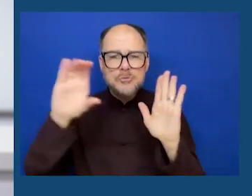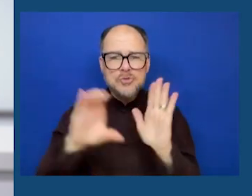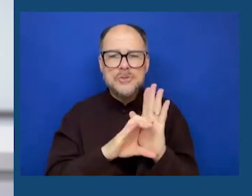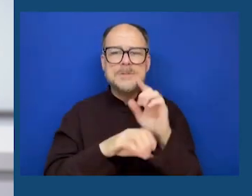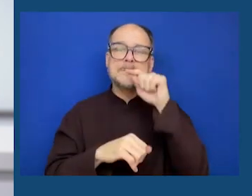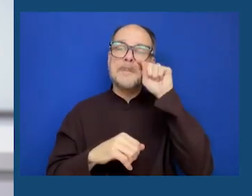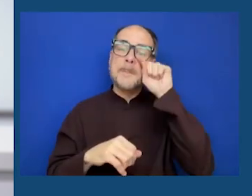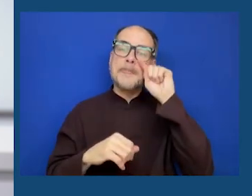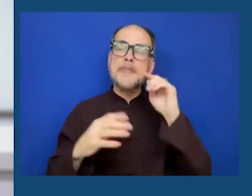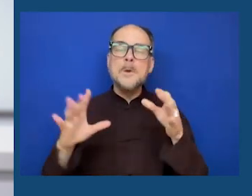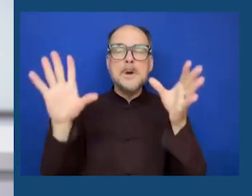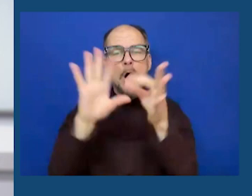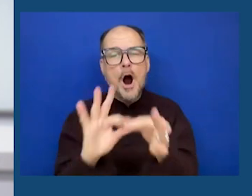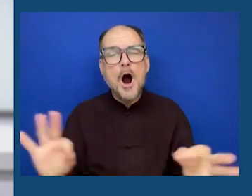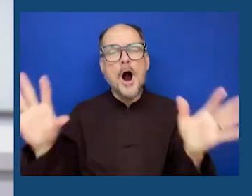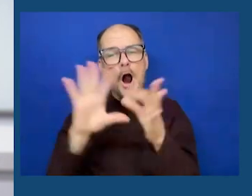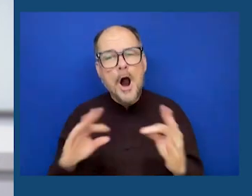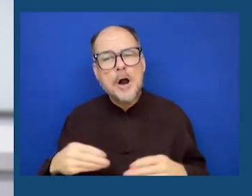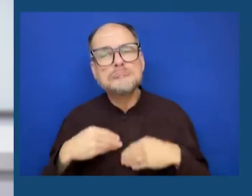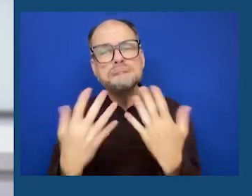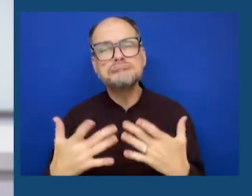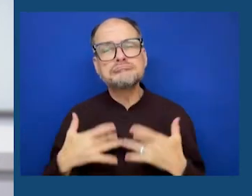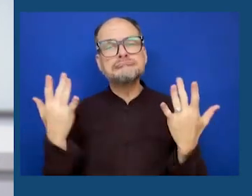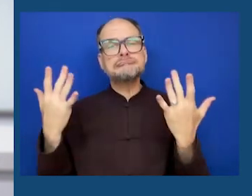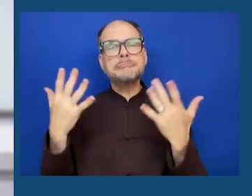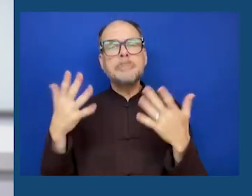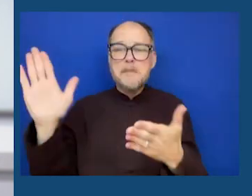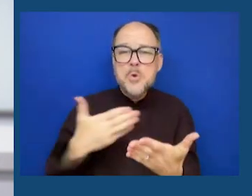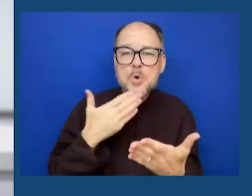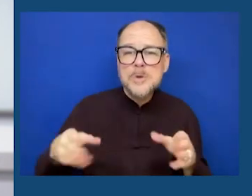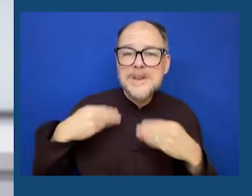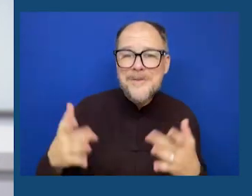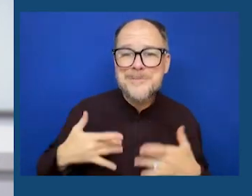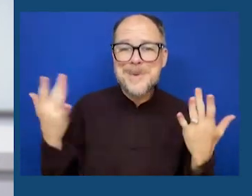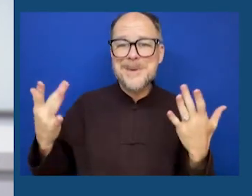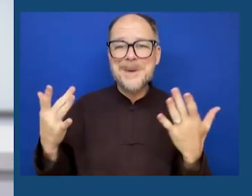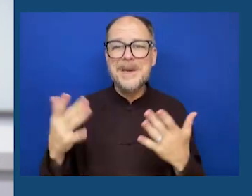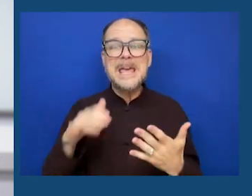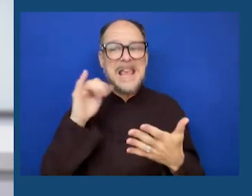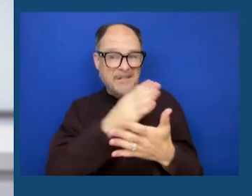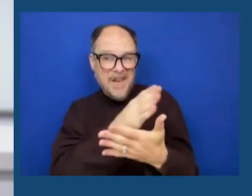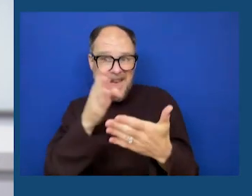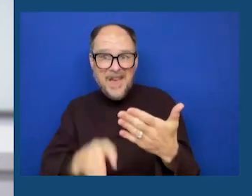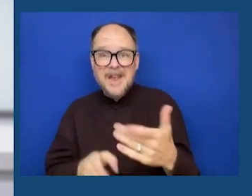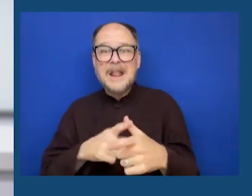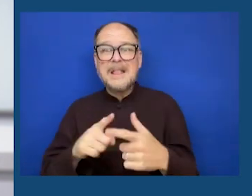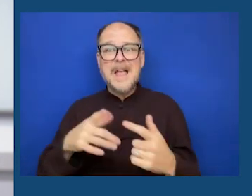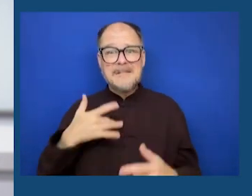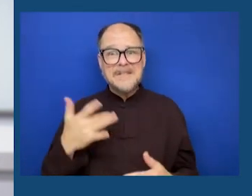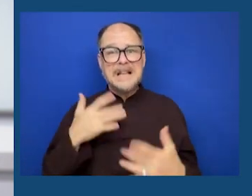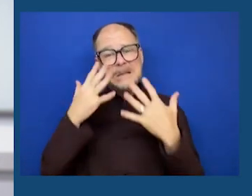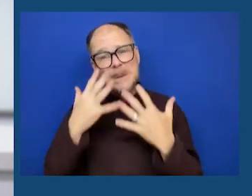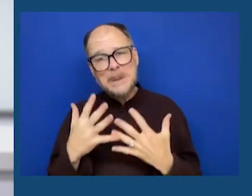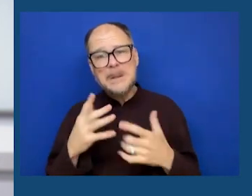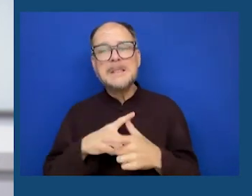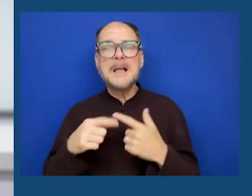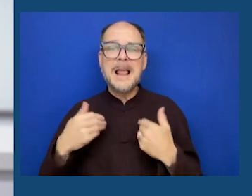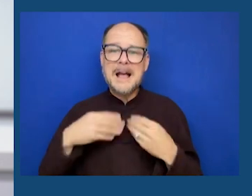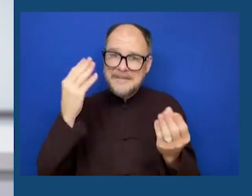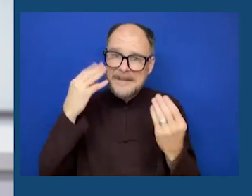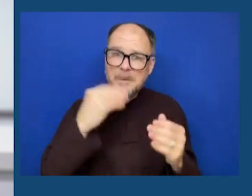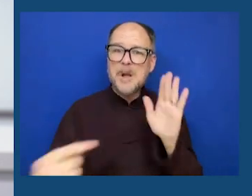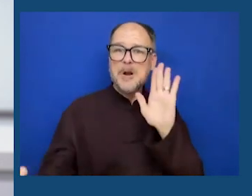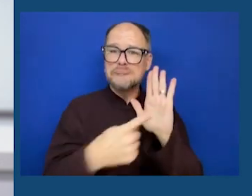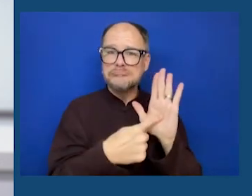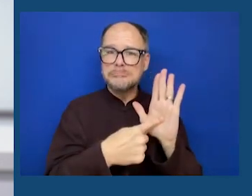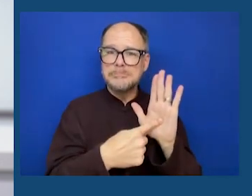inspiring words, music, and at the end of it, if you're feeling depressed or suicidal, this is the information. And all of a sudden it occurred